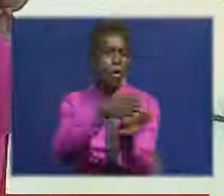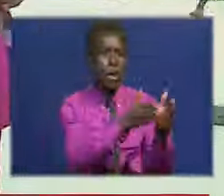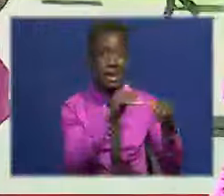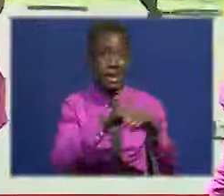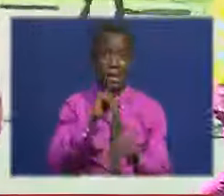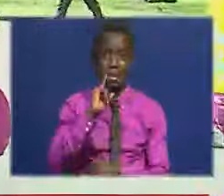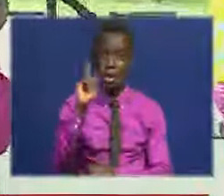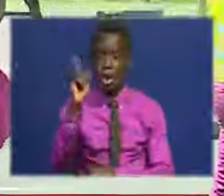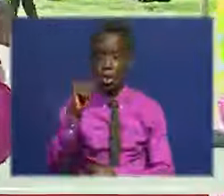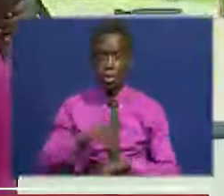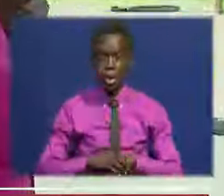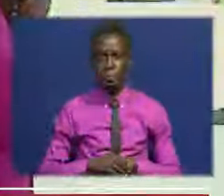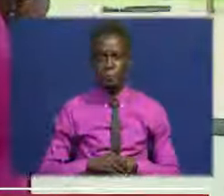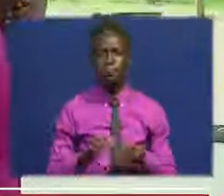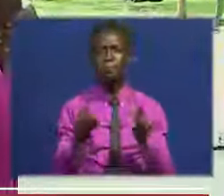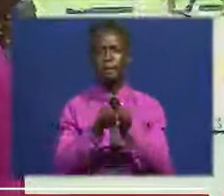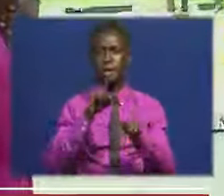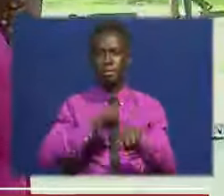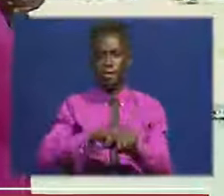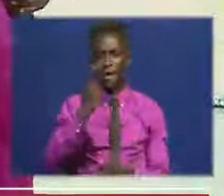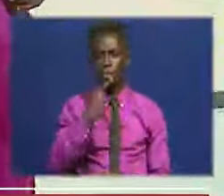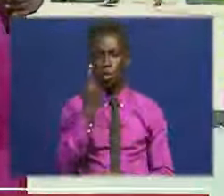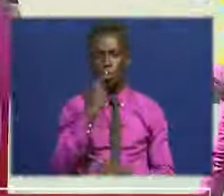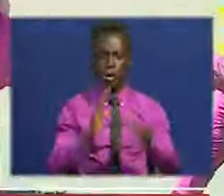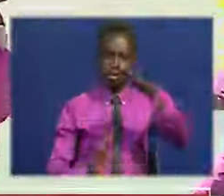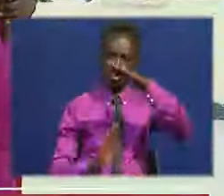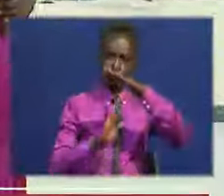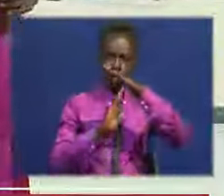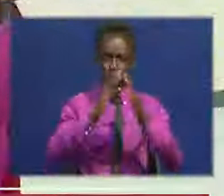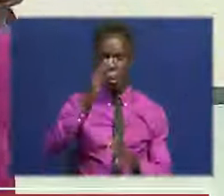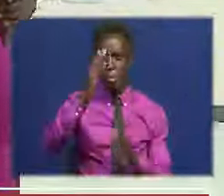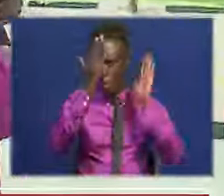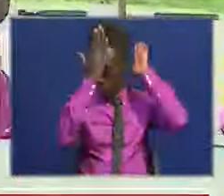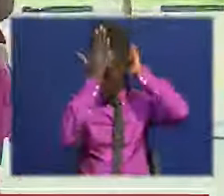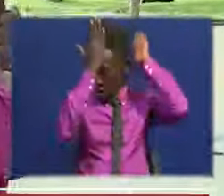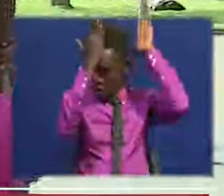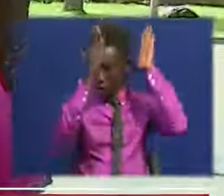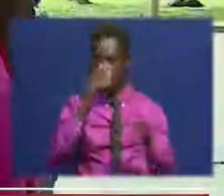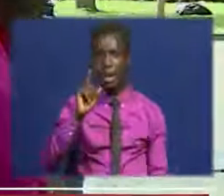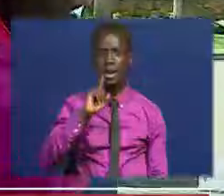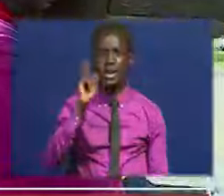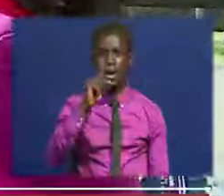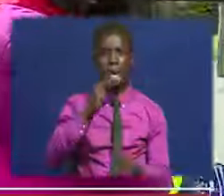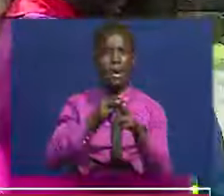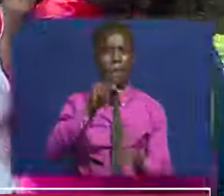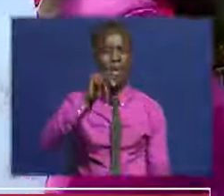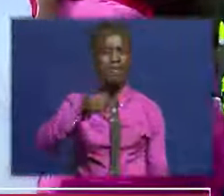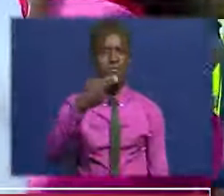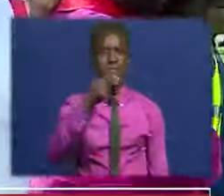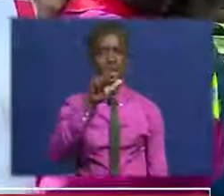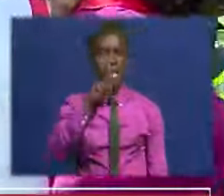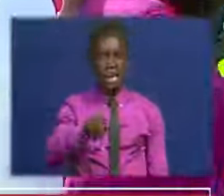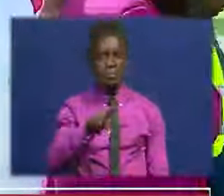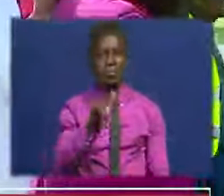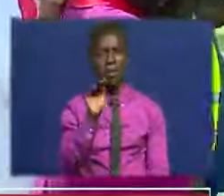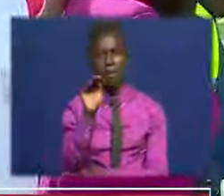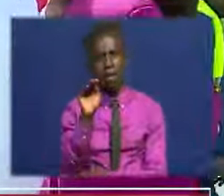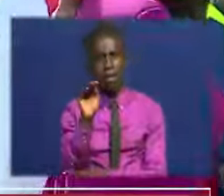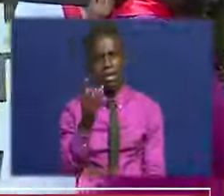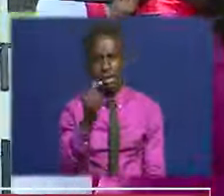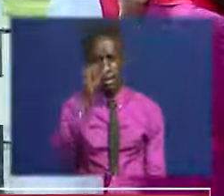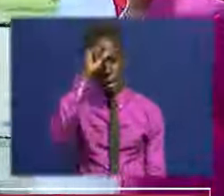huo, askofu mkuu wa kanisa Katoliki jijini Nairobi Philip Anyolo alitoa wito kwa serikali kushauriana na madaktari